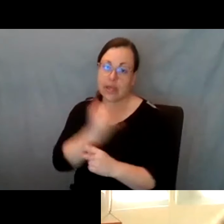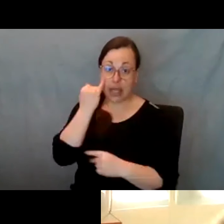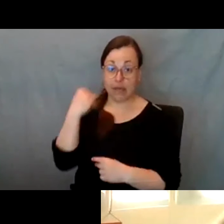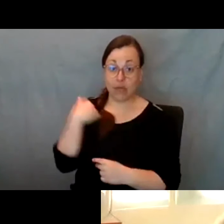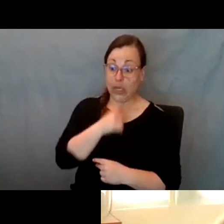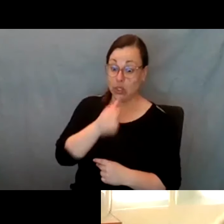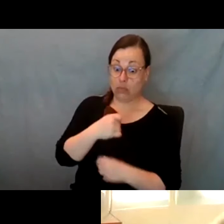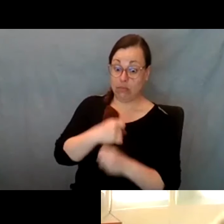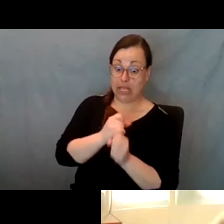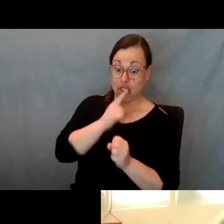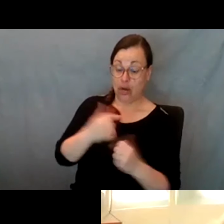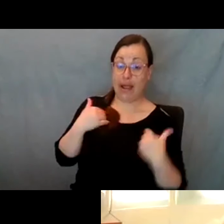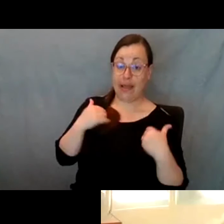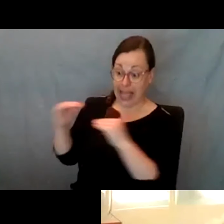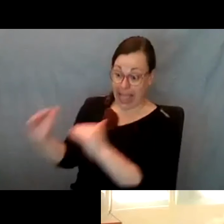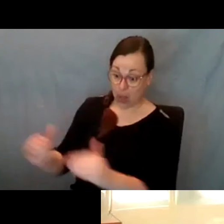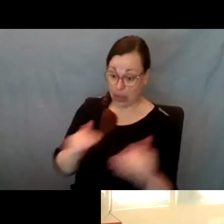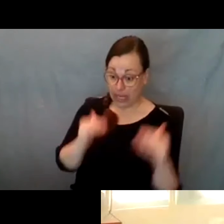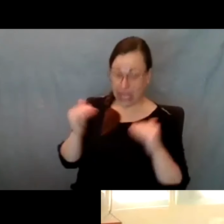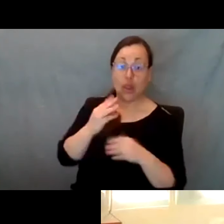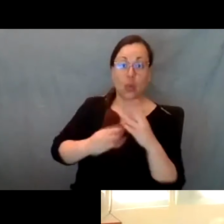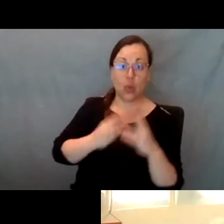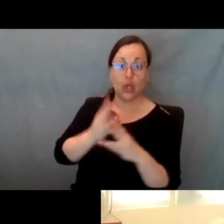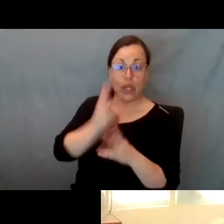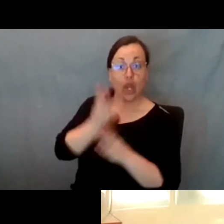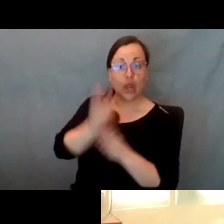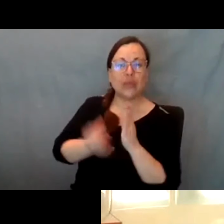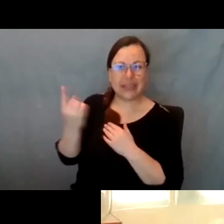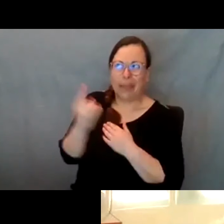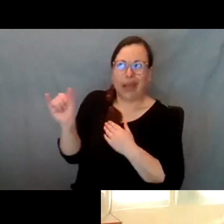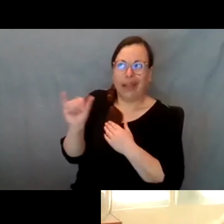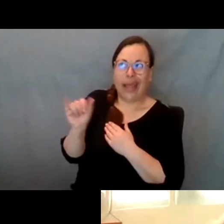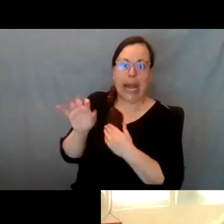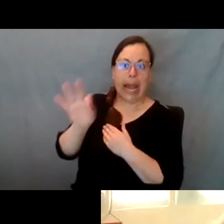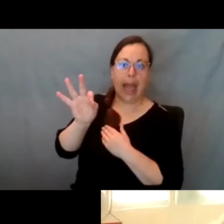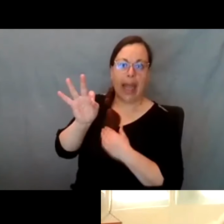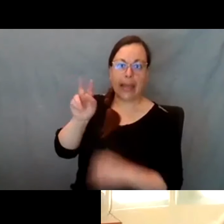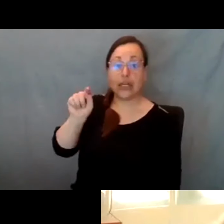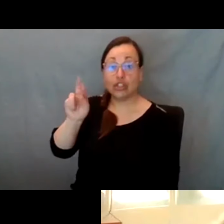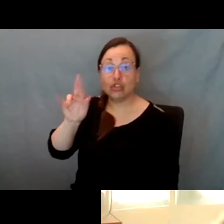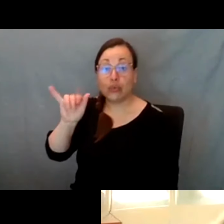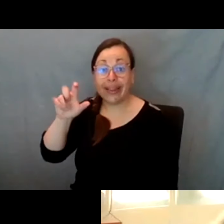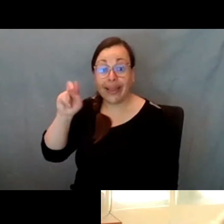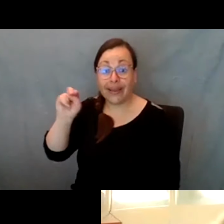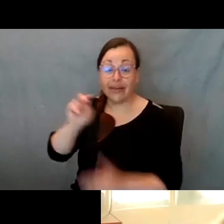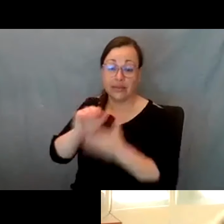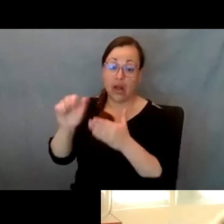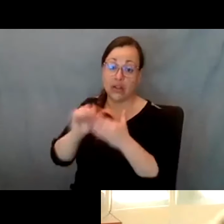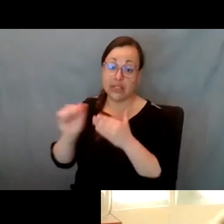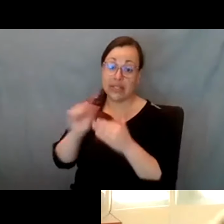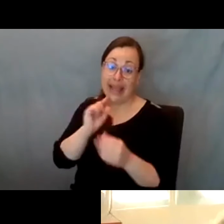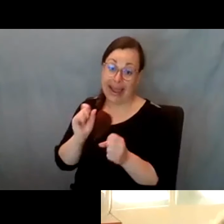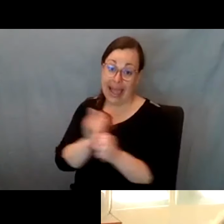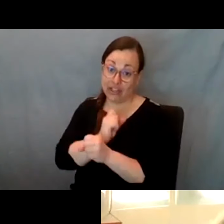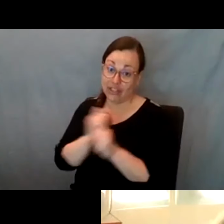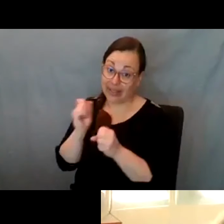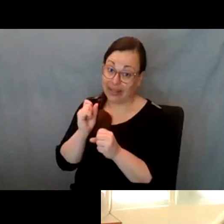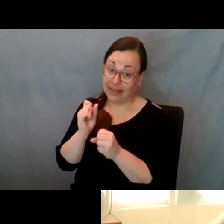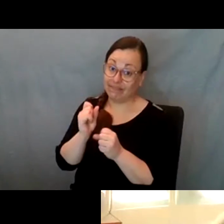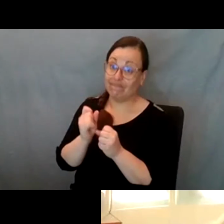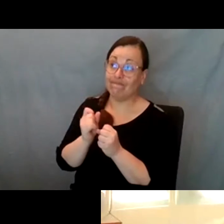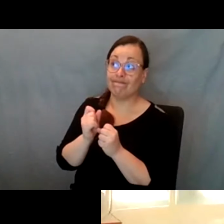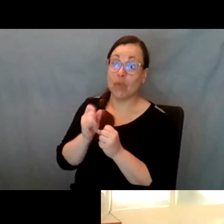equity, the world is going to lose something like $9 trillion. And a lot of that is going to be actually borne by the high-income countries. So it's